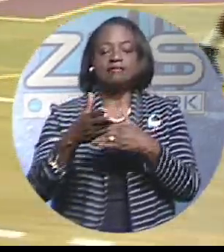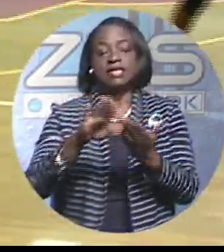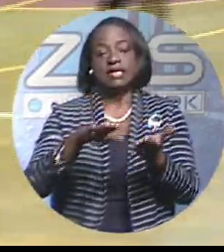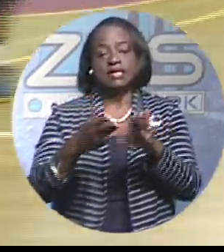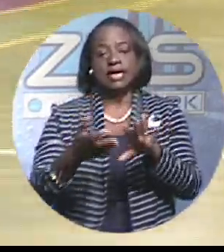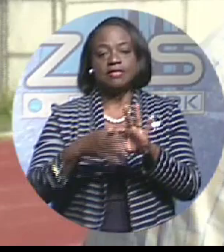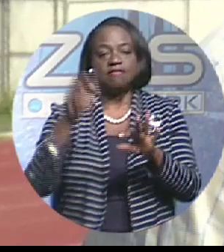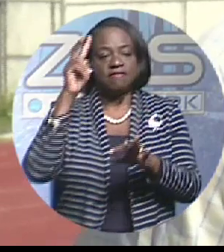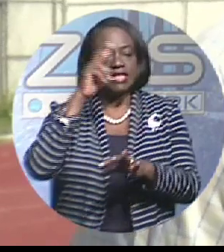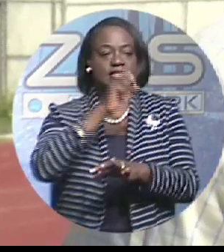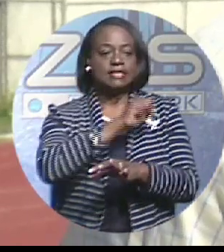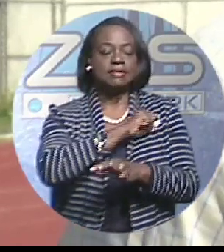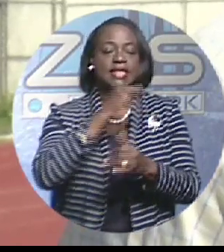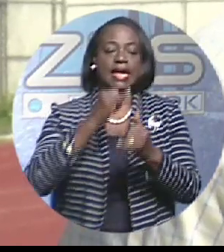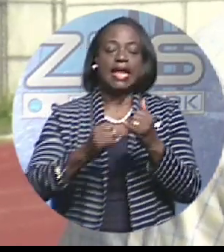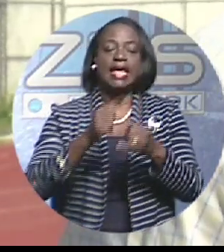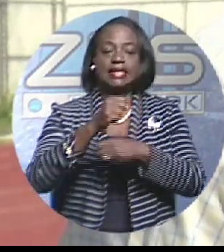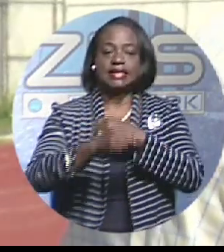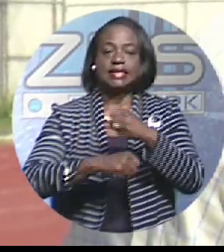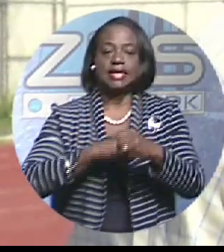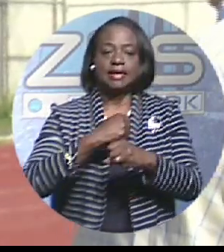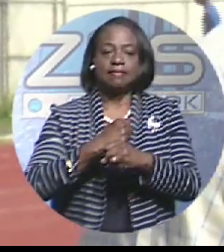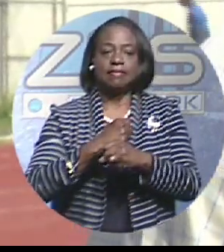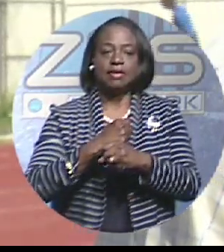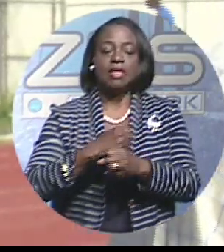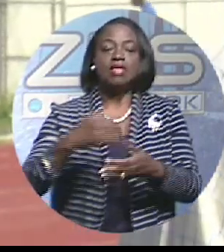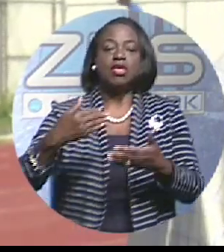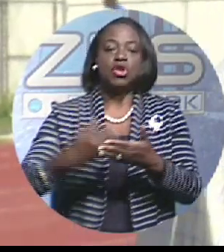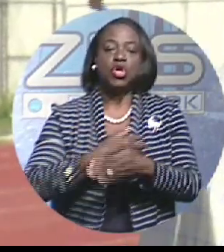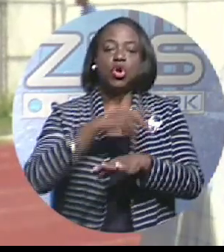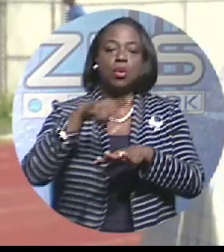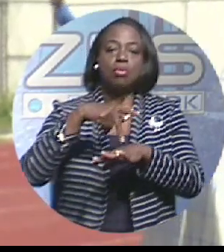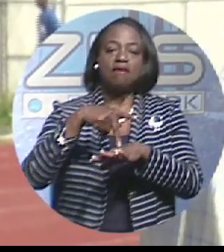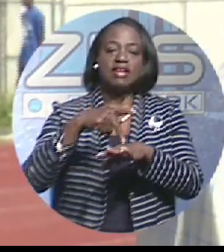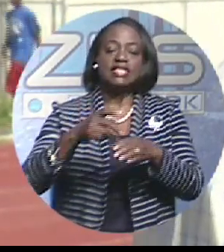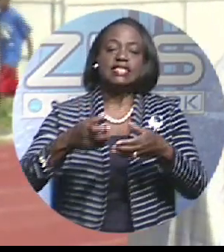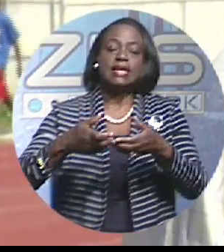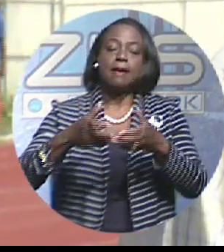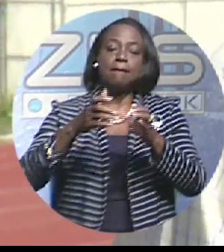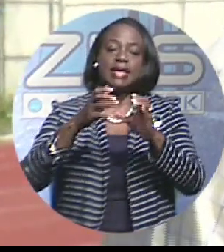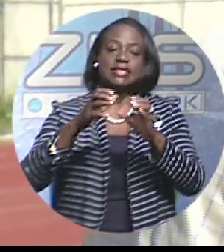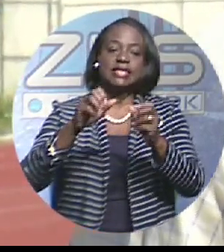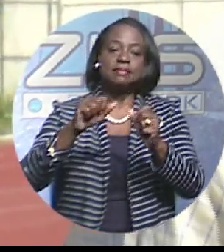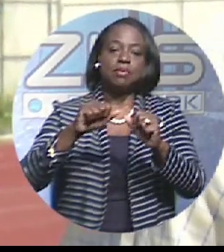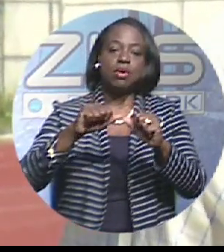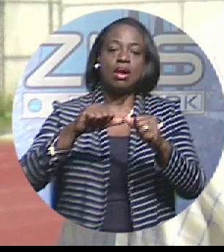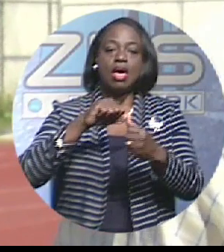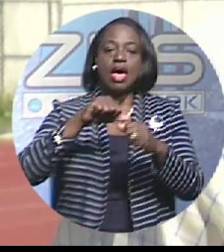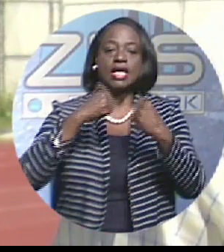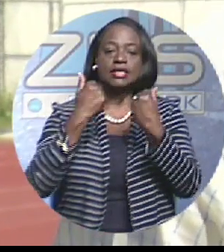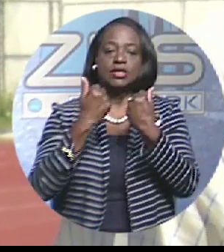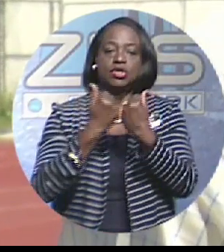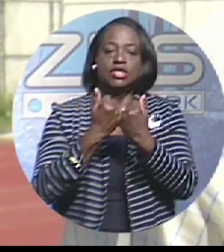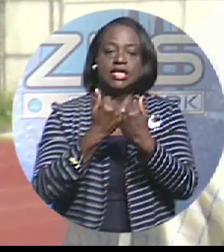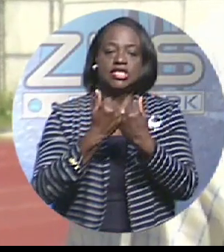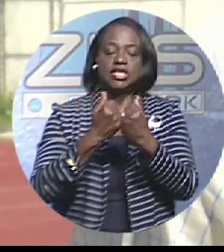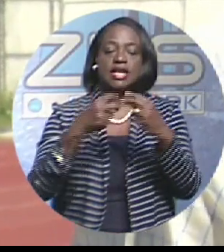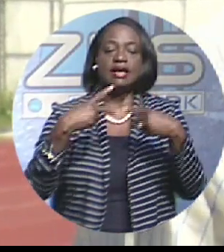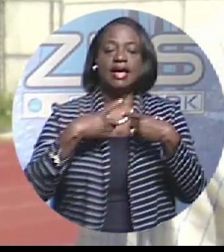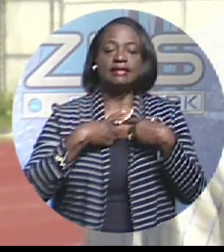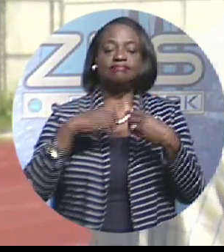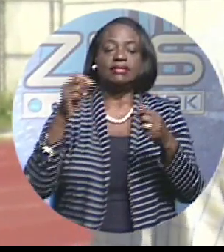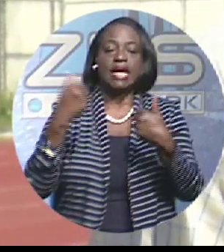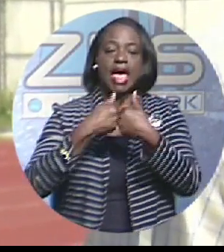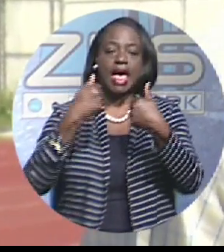year. The New Providence Basketball Association hosted its All-Star game last night, and the event featured a dunk competition, a three-point